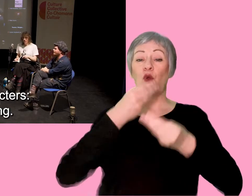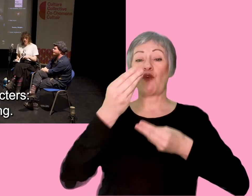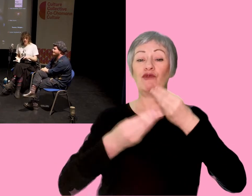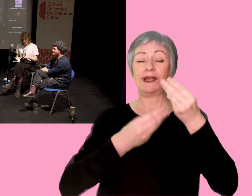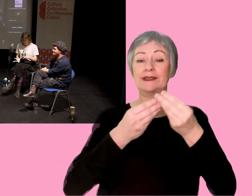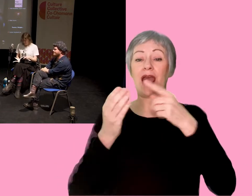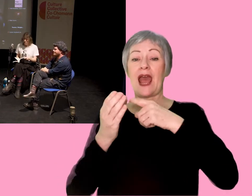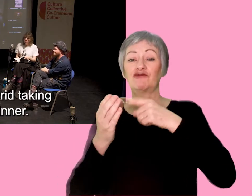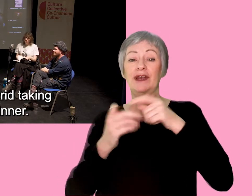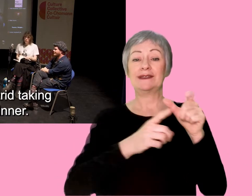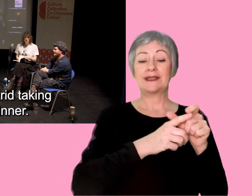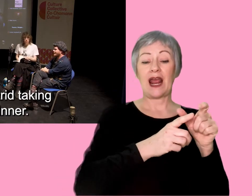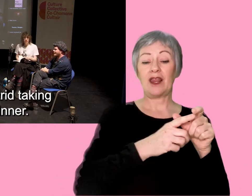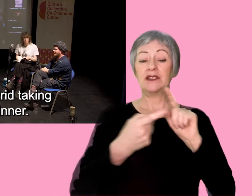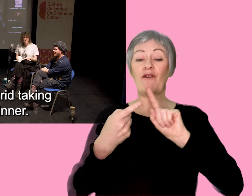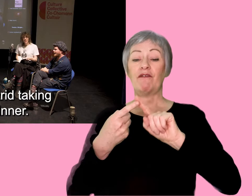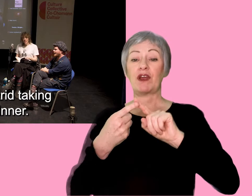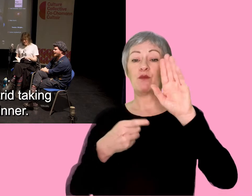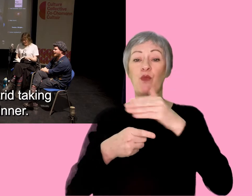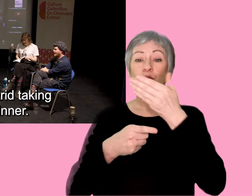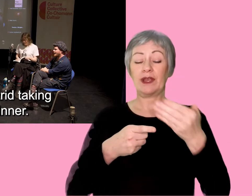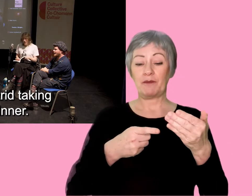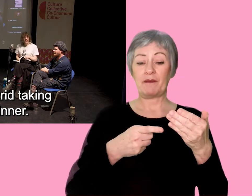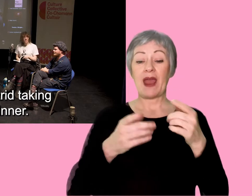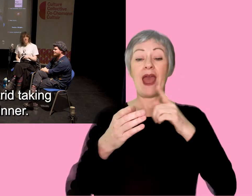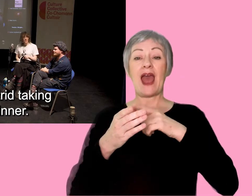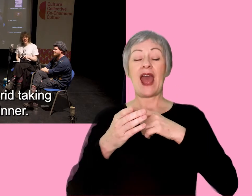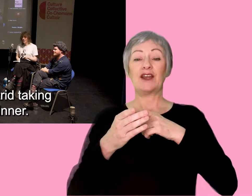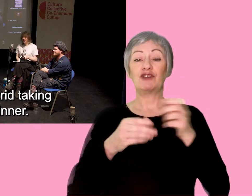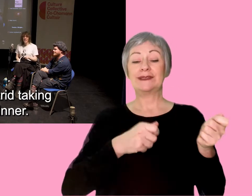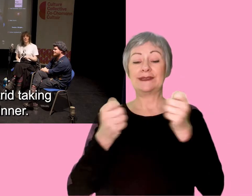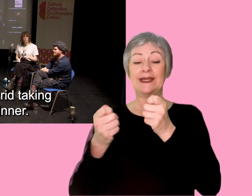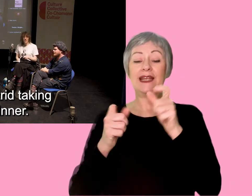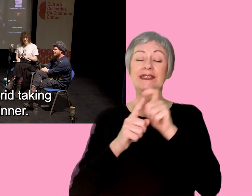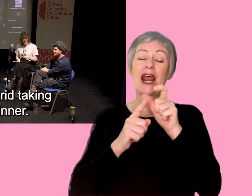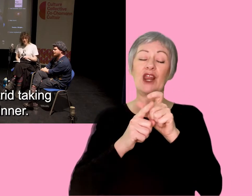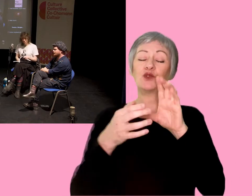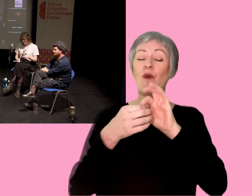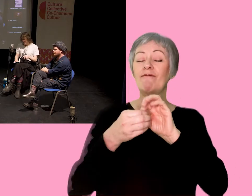and Darlene. So the first poem is Astrid taking Darlene home for